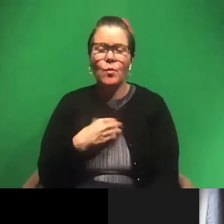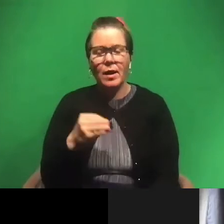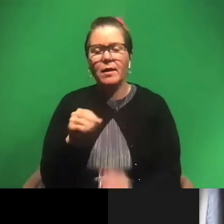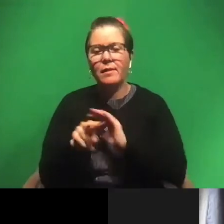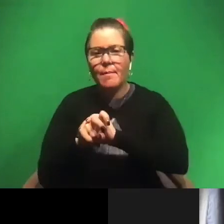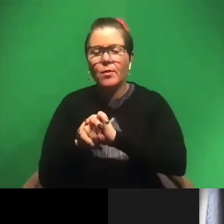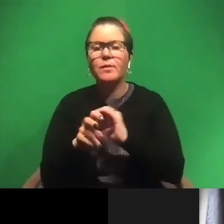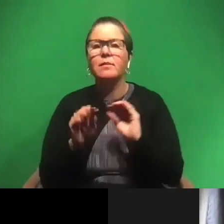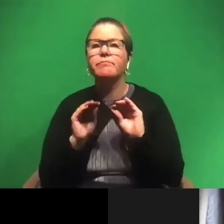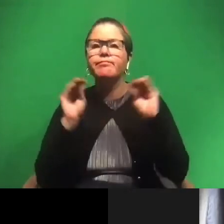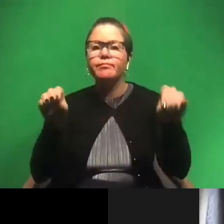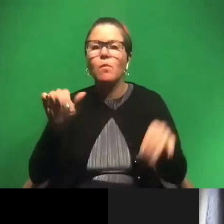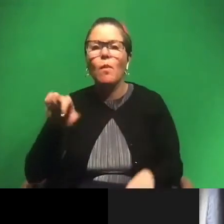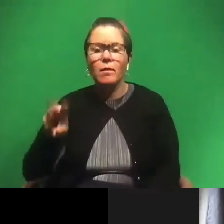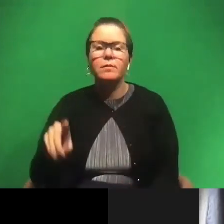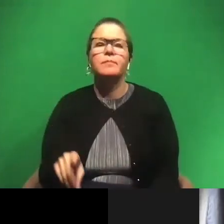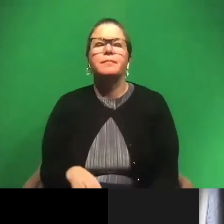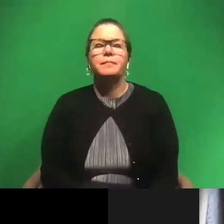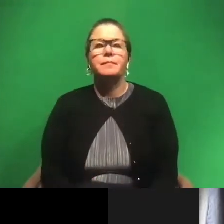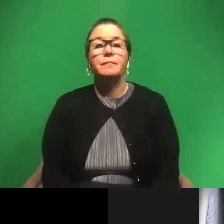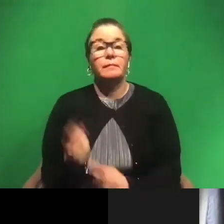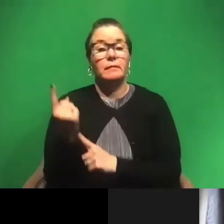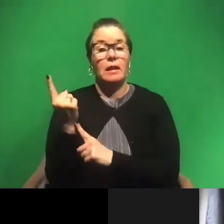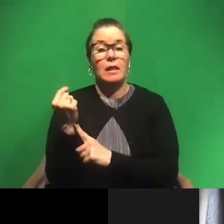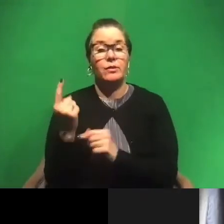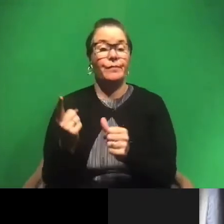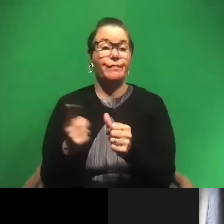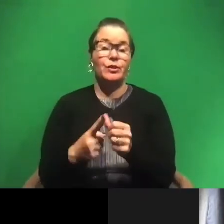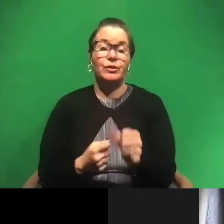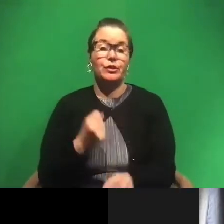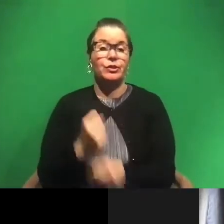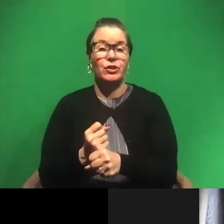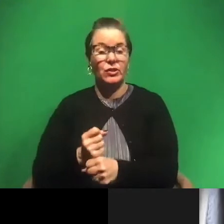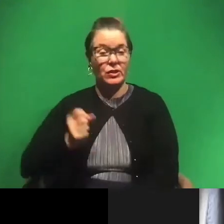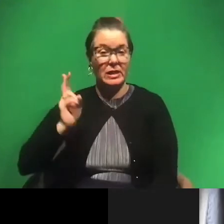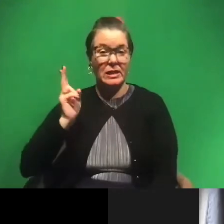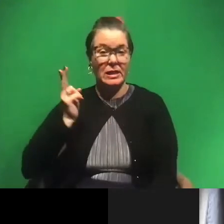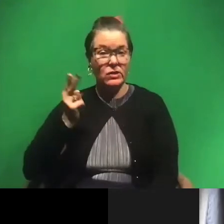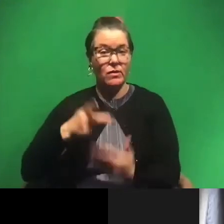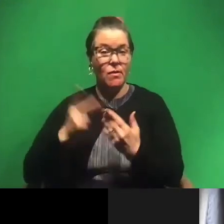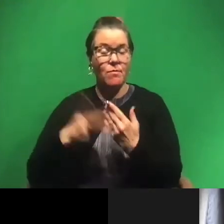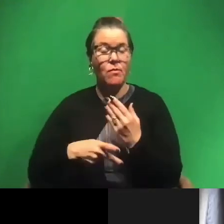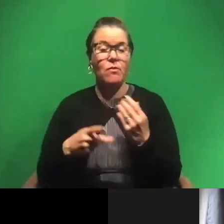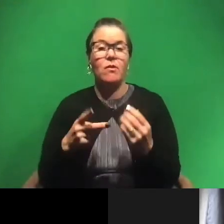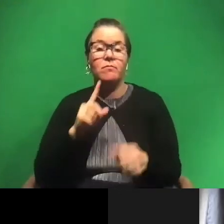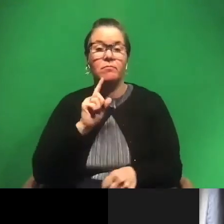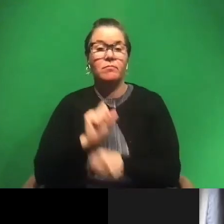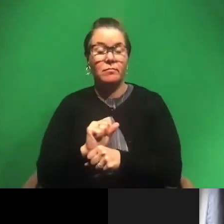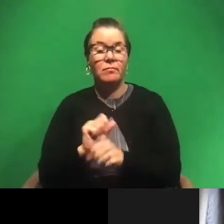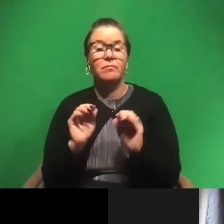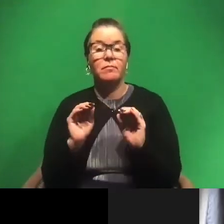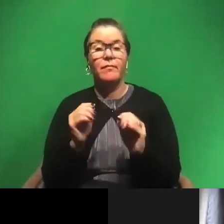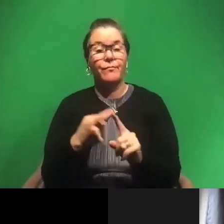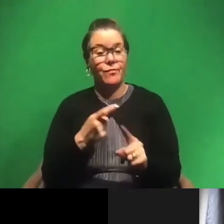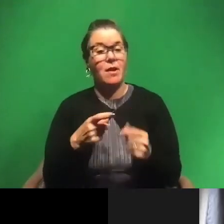out into the wild. And last year was the first year in the history of the program where abalone got to go from